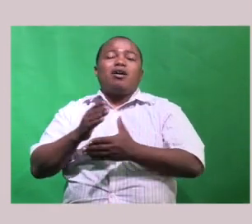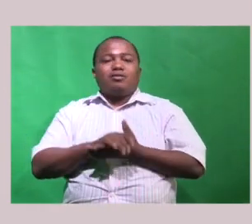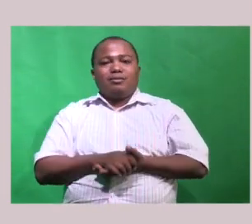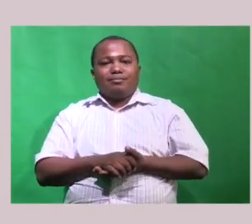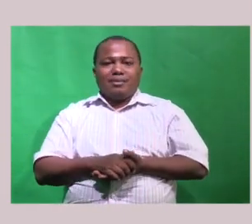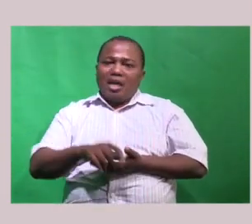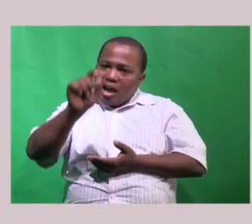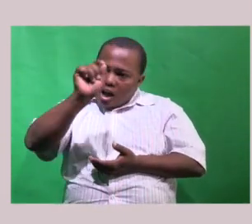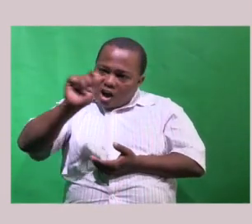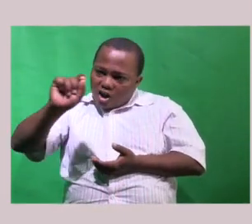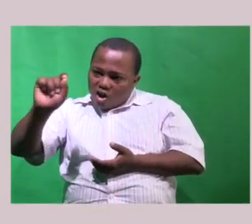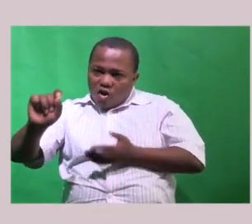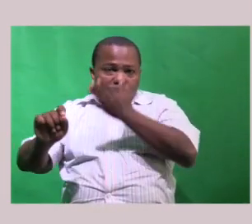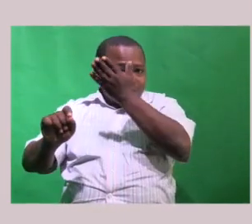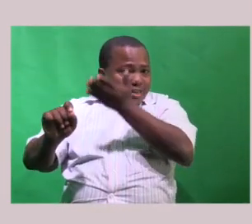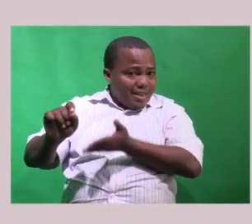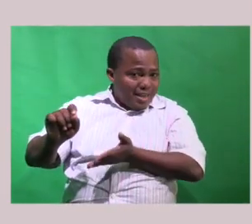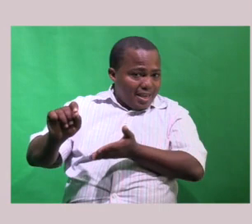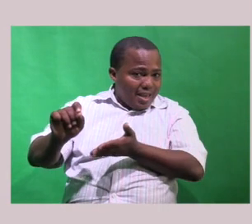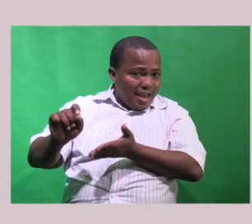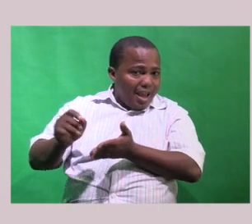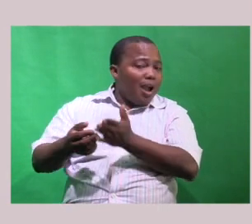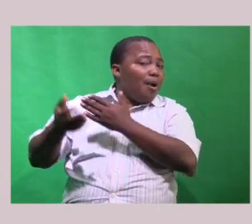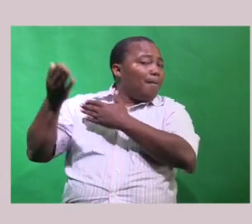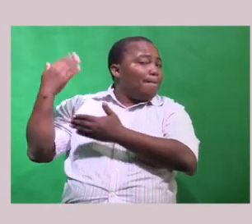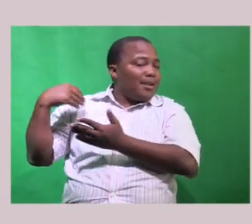Record here that prepaid